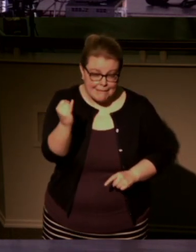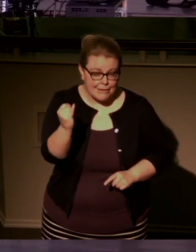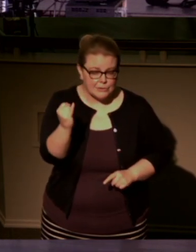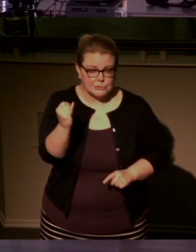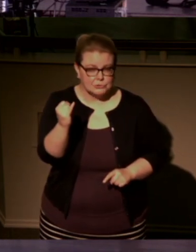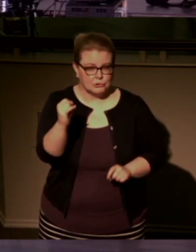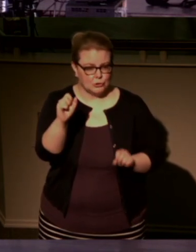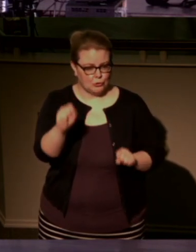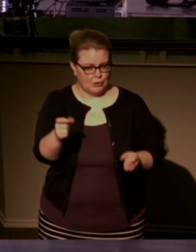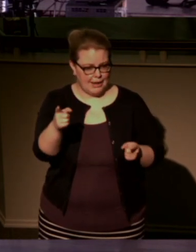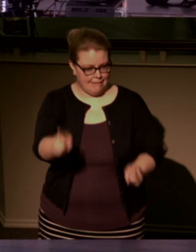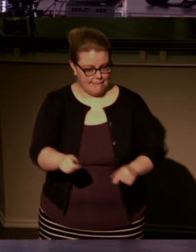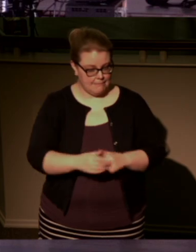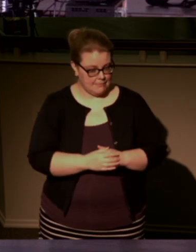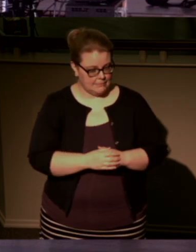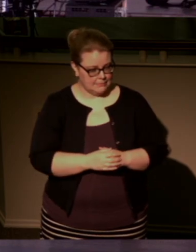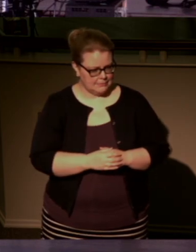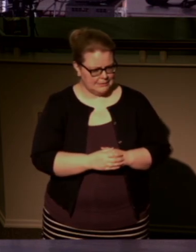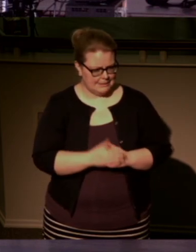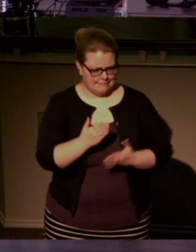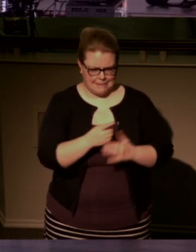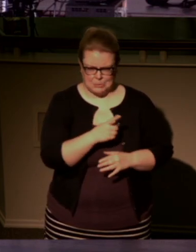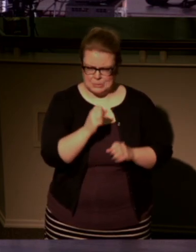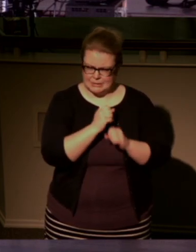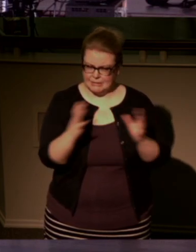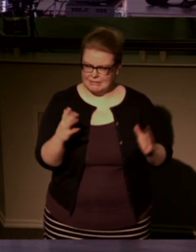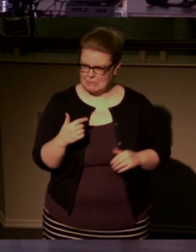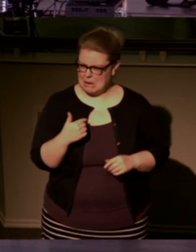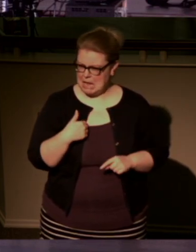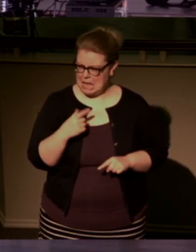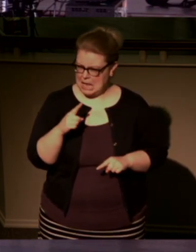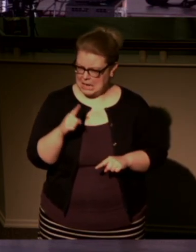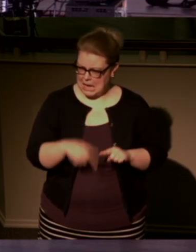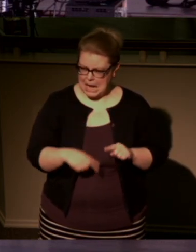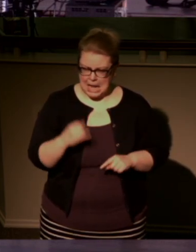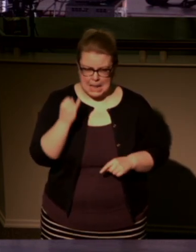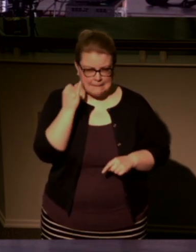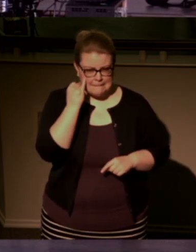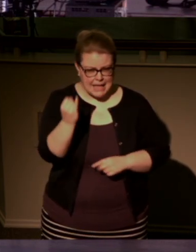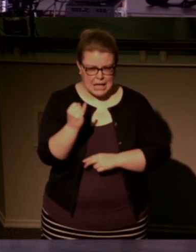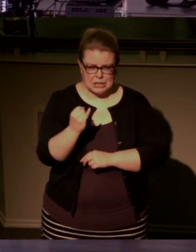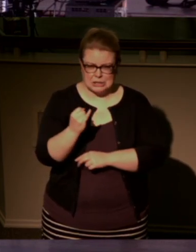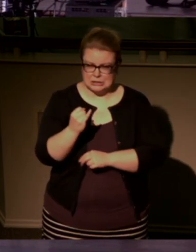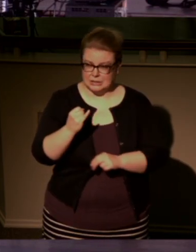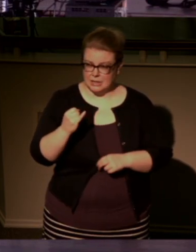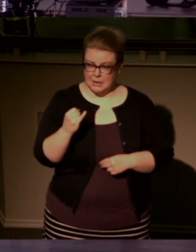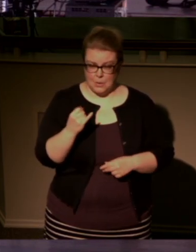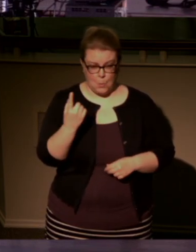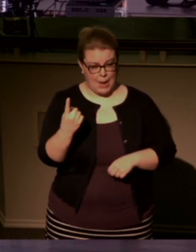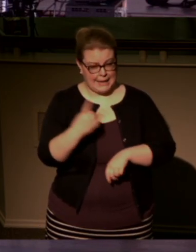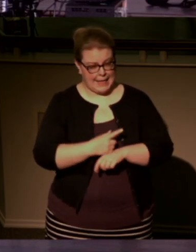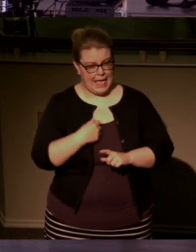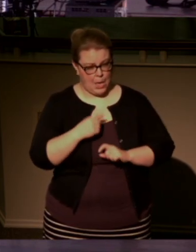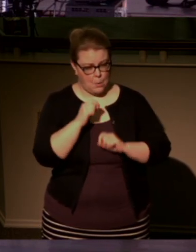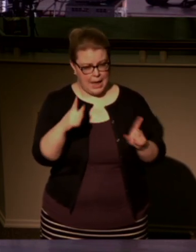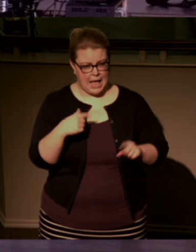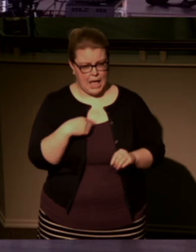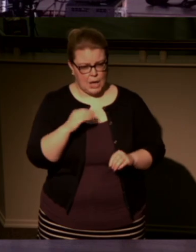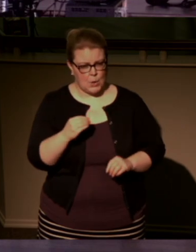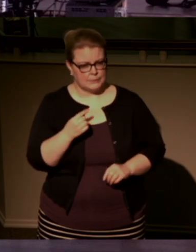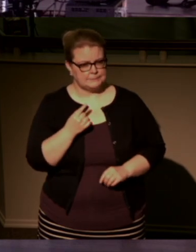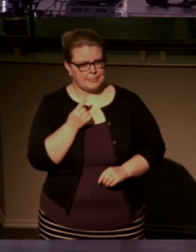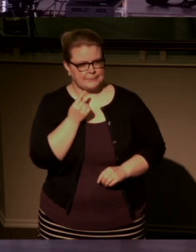Maybe you can't imagine a day without an appetite for alcohol. And